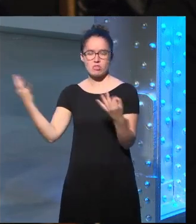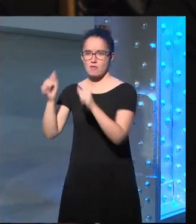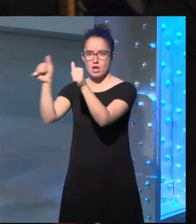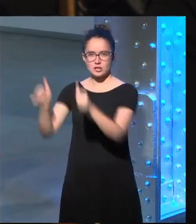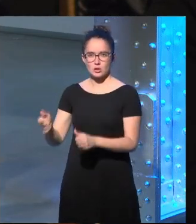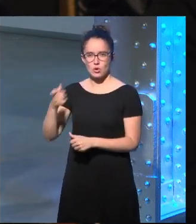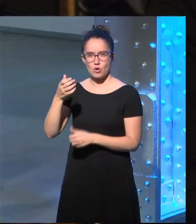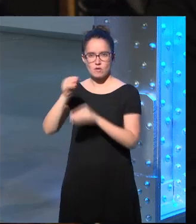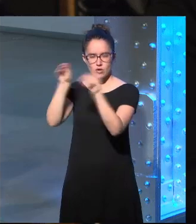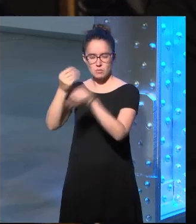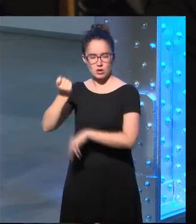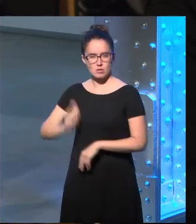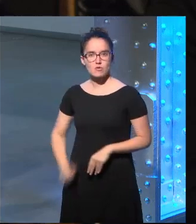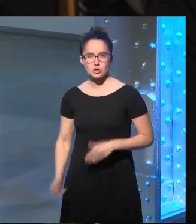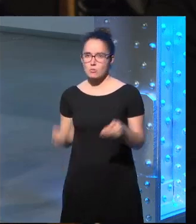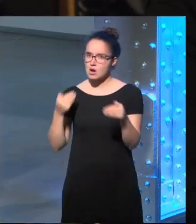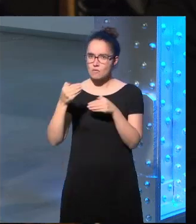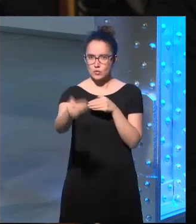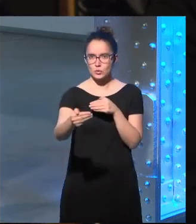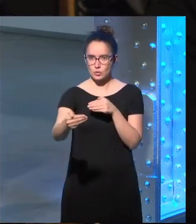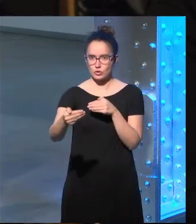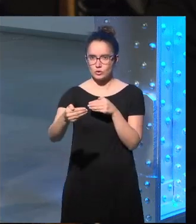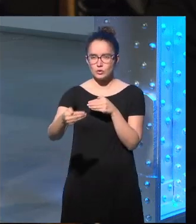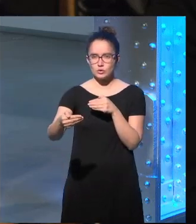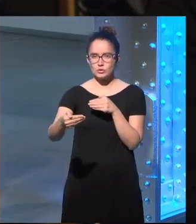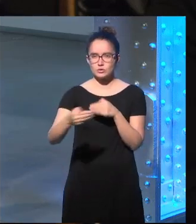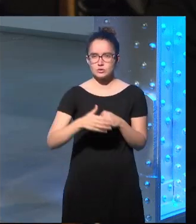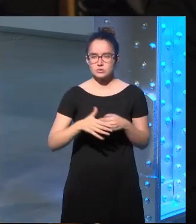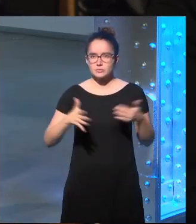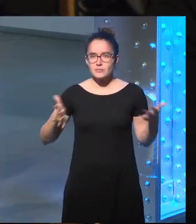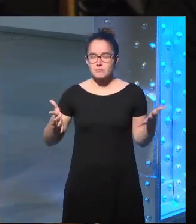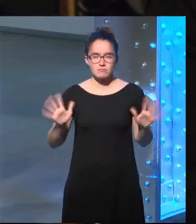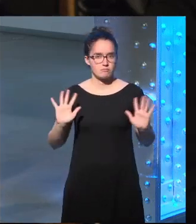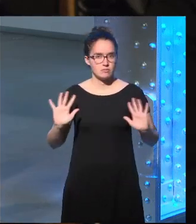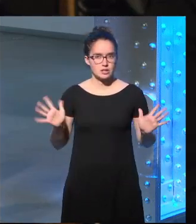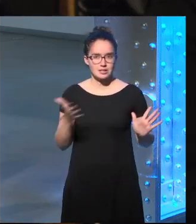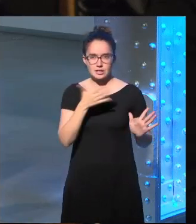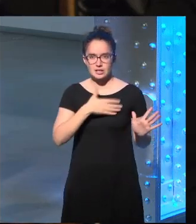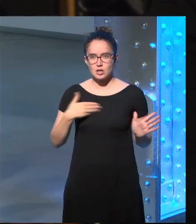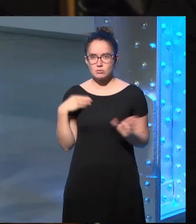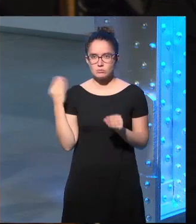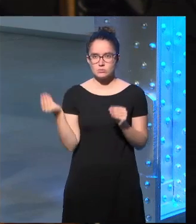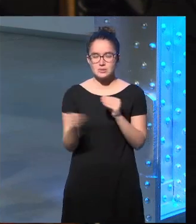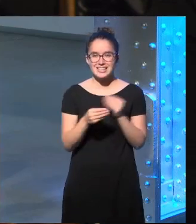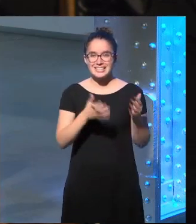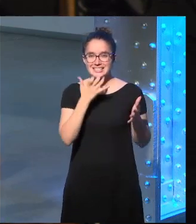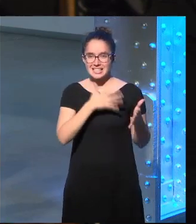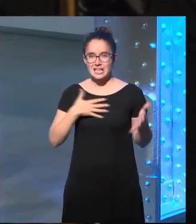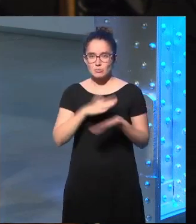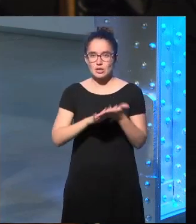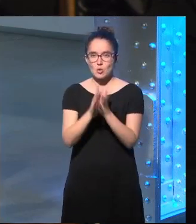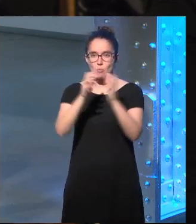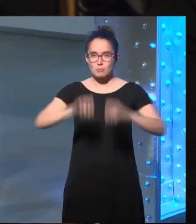3 jobs in the future. I just wanted to say that